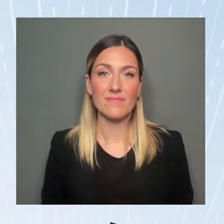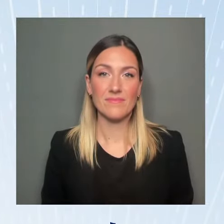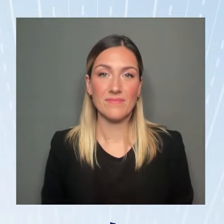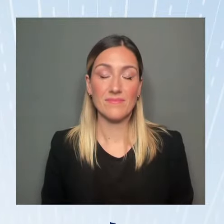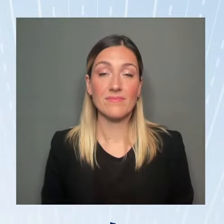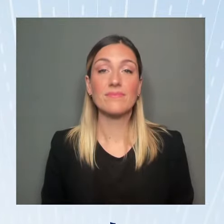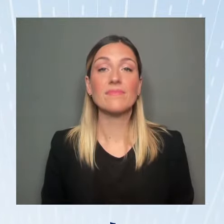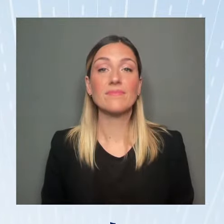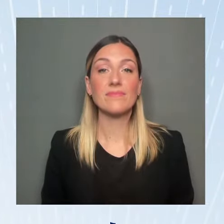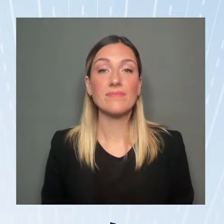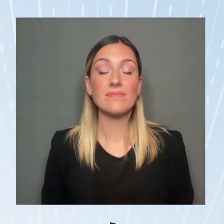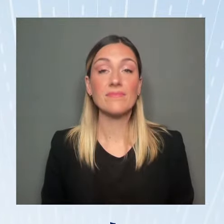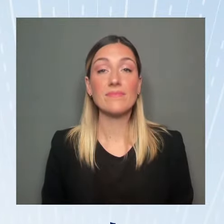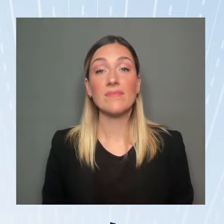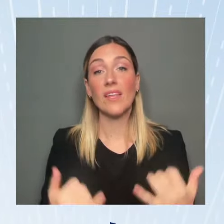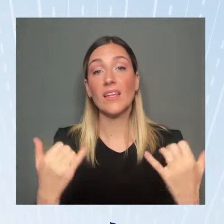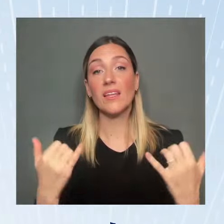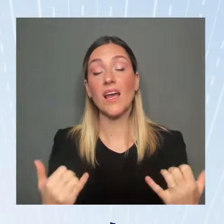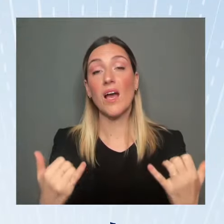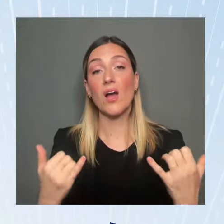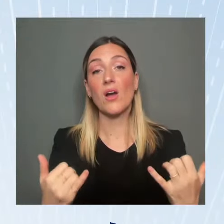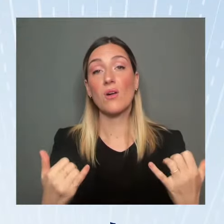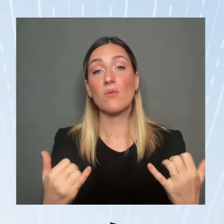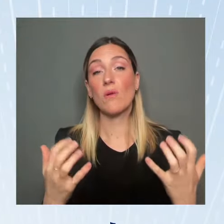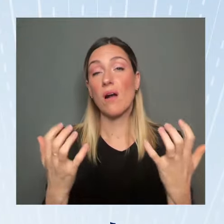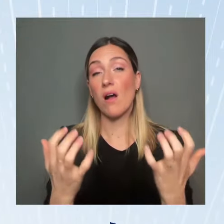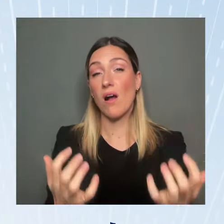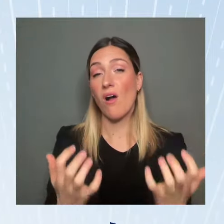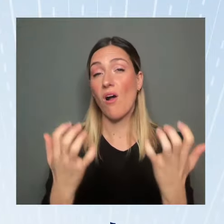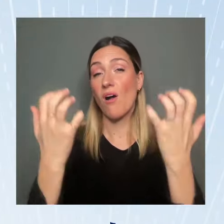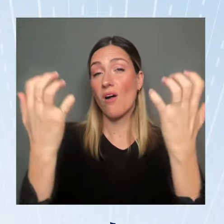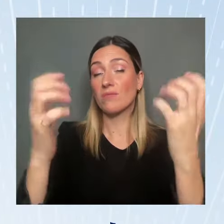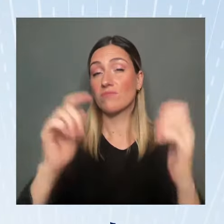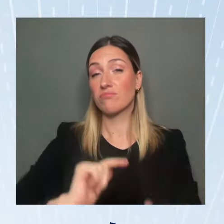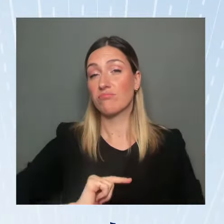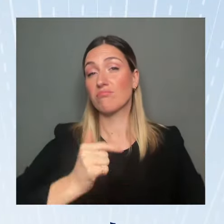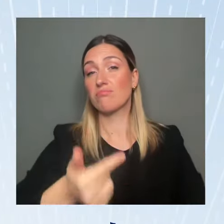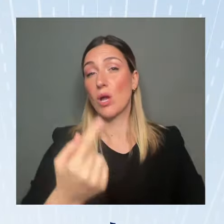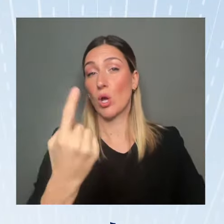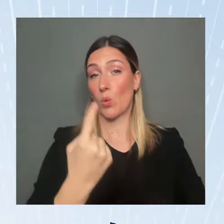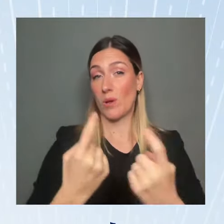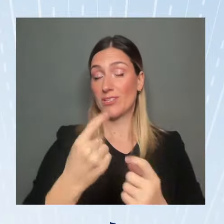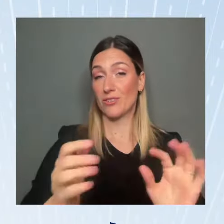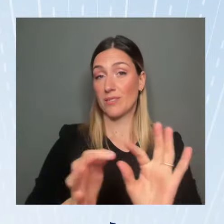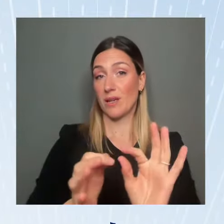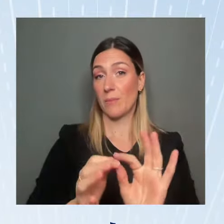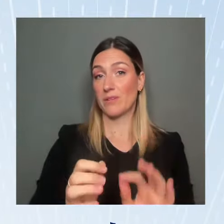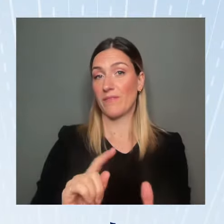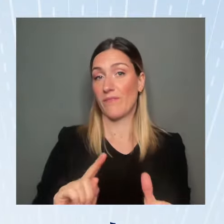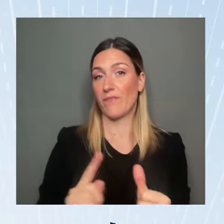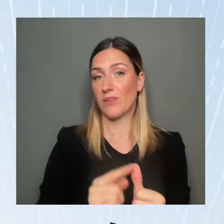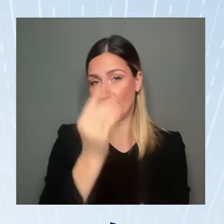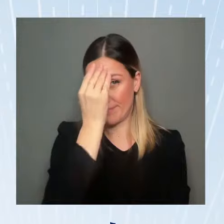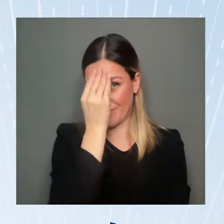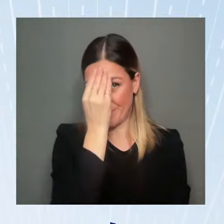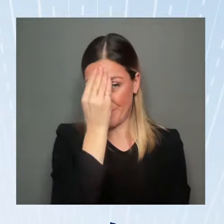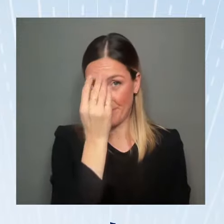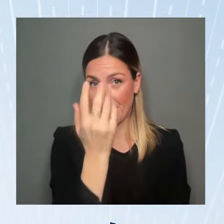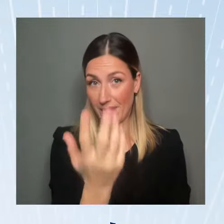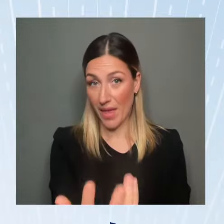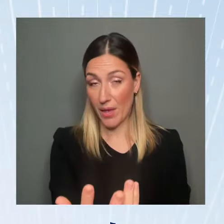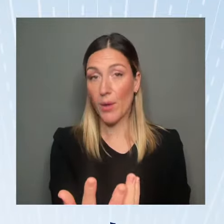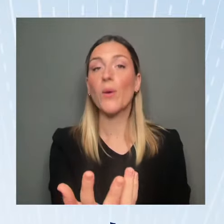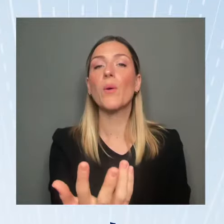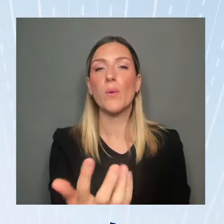So I'm going to now move to the audience for some questions and comments. But first, I need to let you know that because this